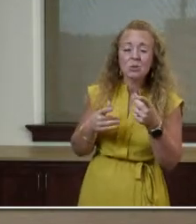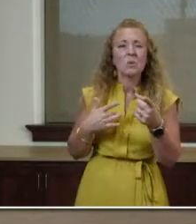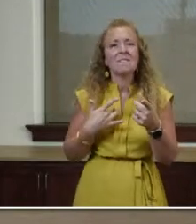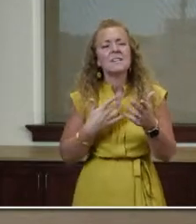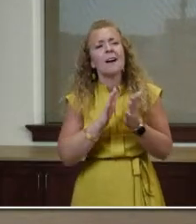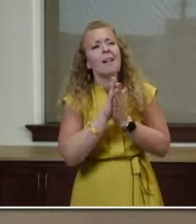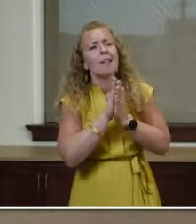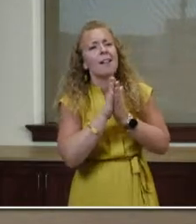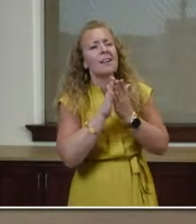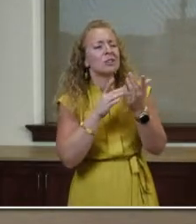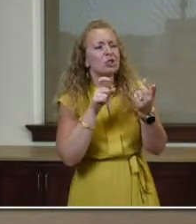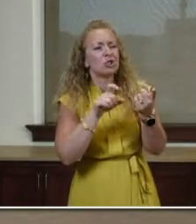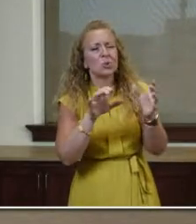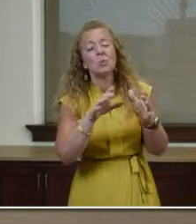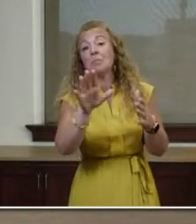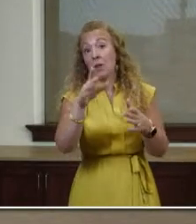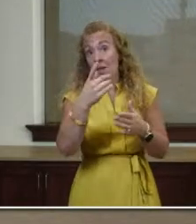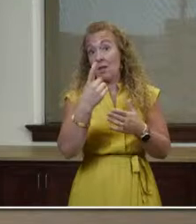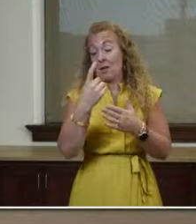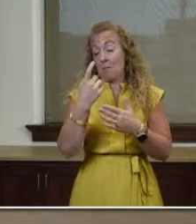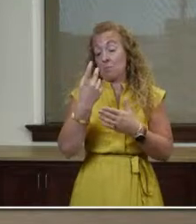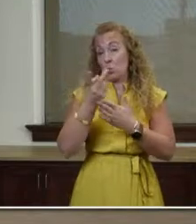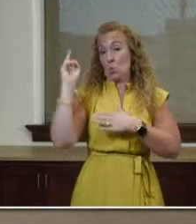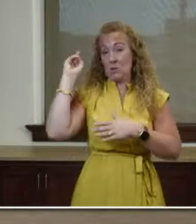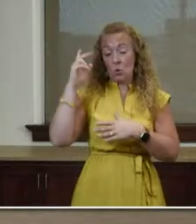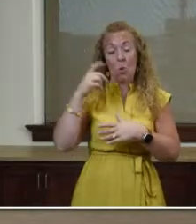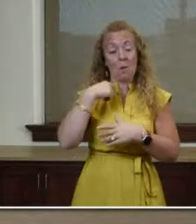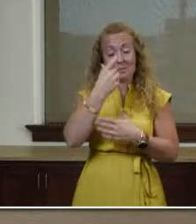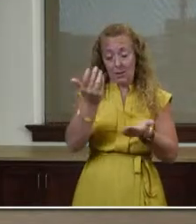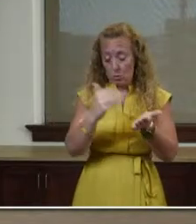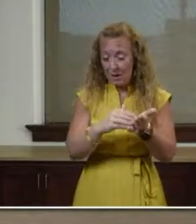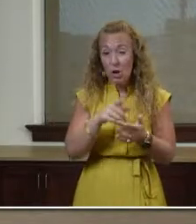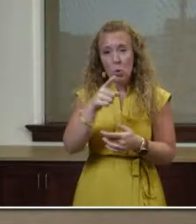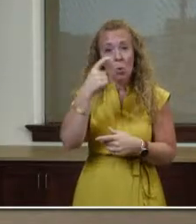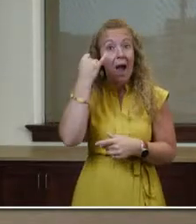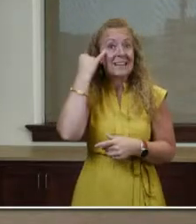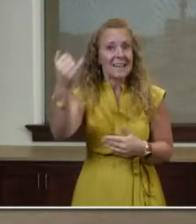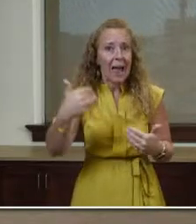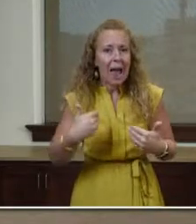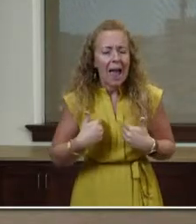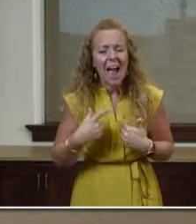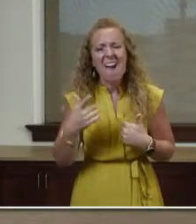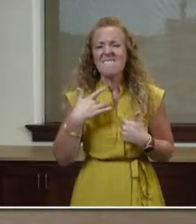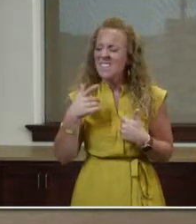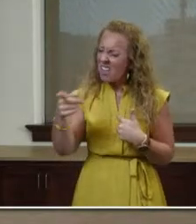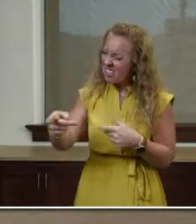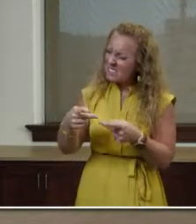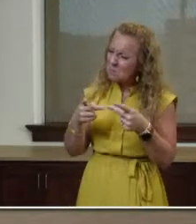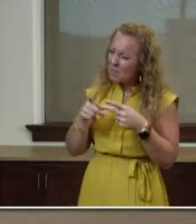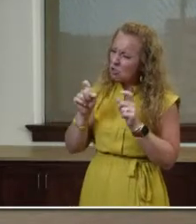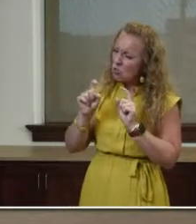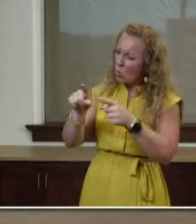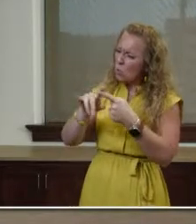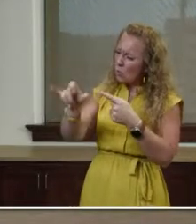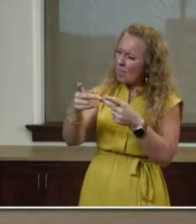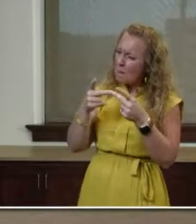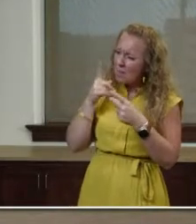our county executive offered this the last time we met, and I'm offering again. If you have ideas, you have places where you think we should